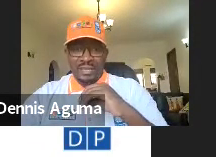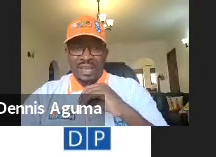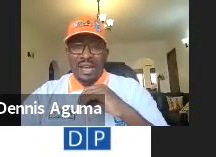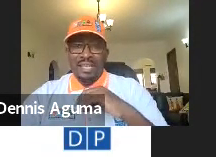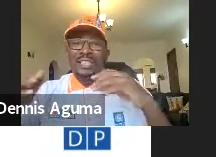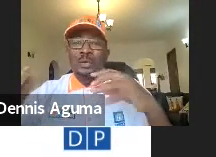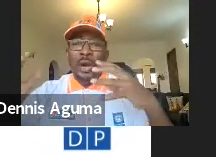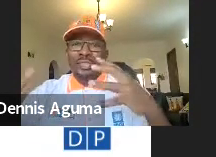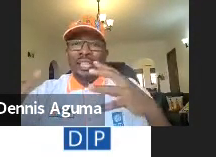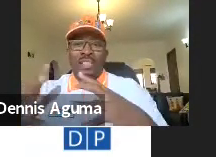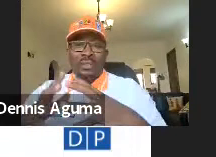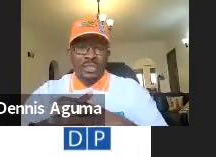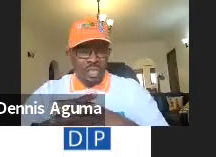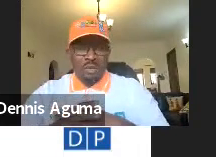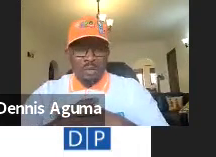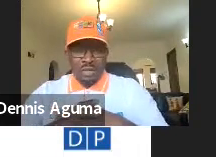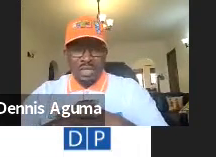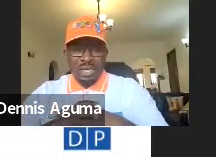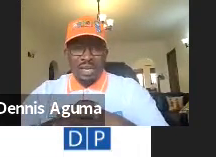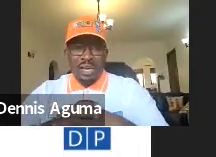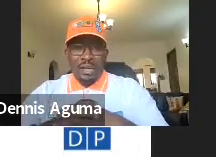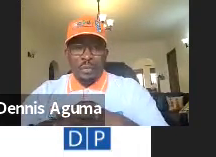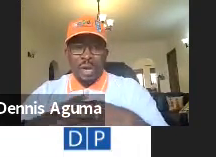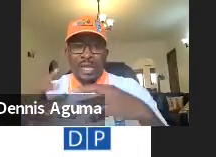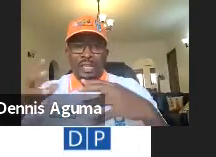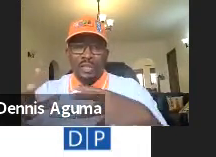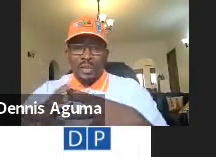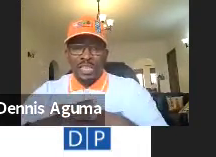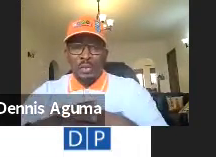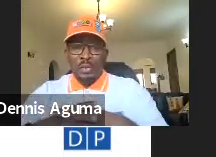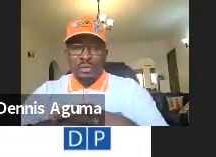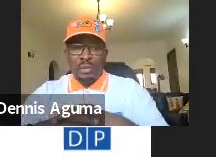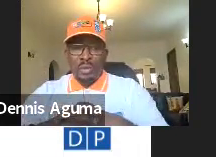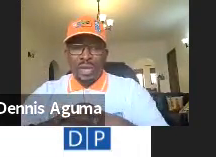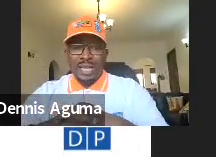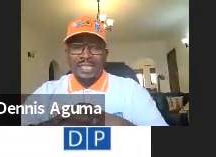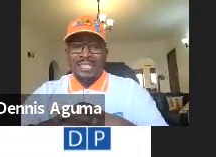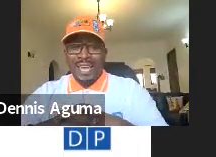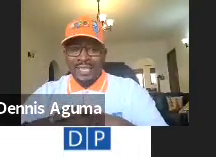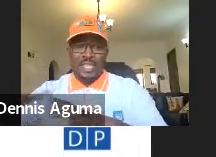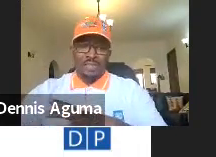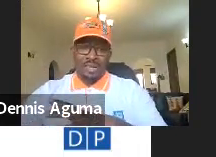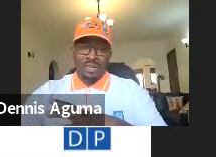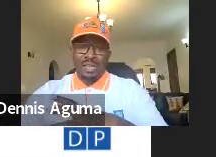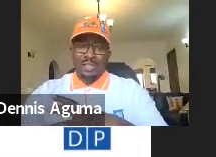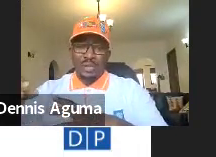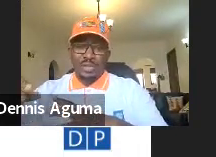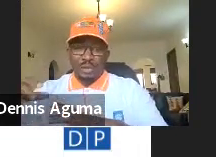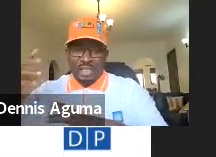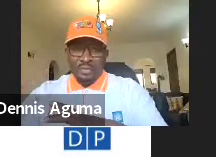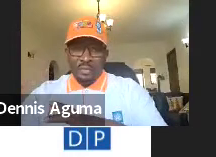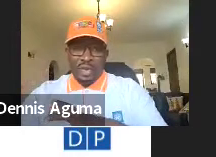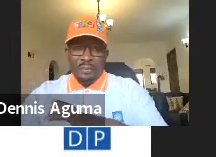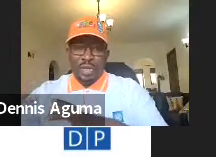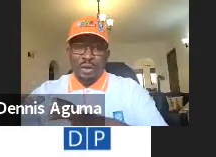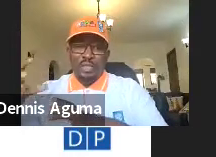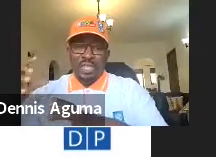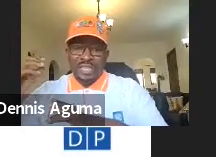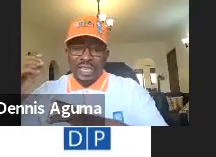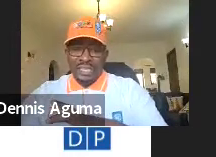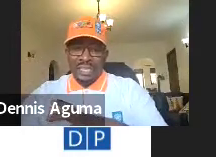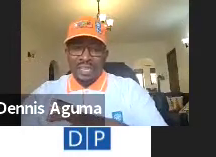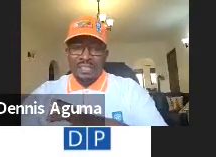ideas. And that's what the Ideathon is all about. The word Ideathon is borrowed from the word ideation. So it's a creative way